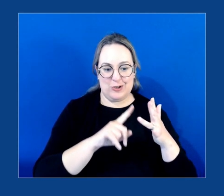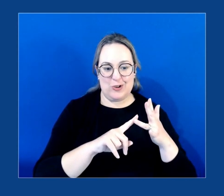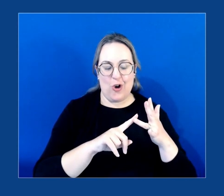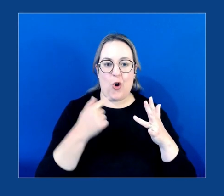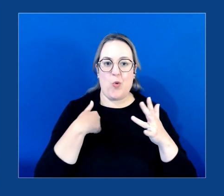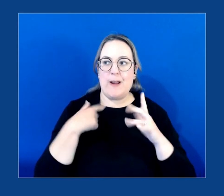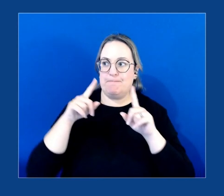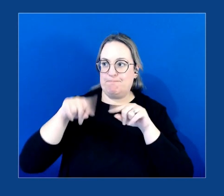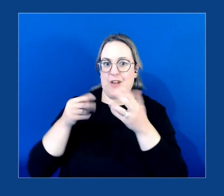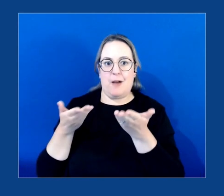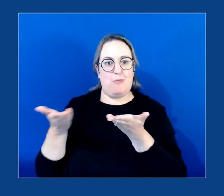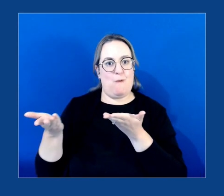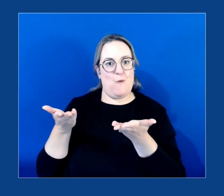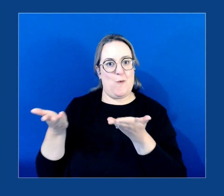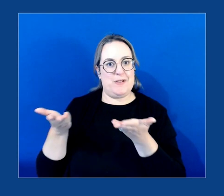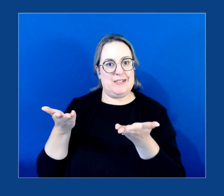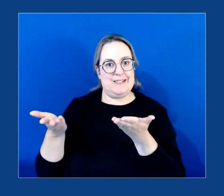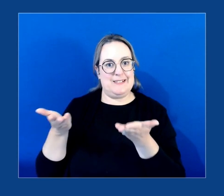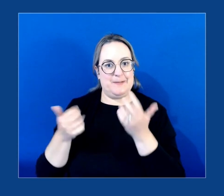A form of performance